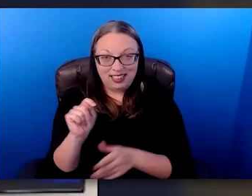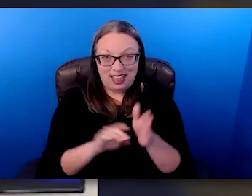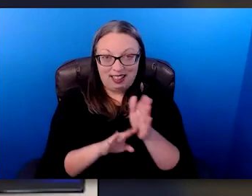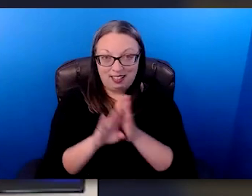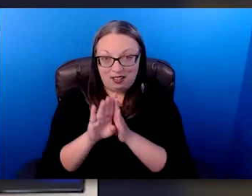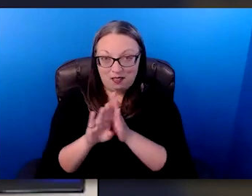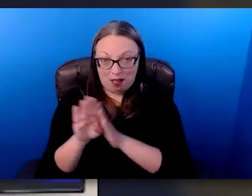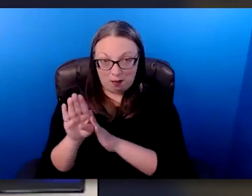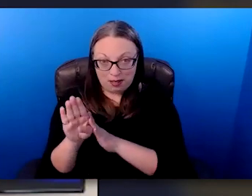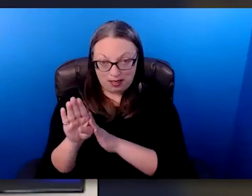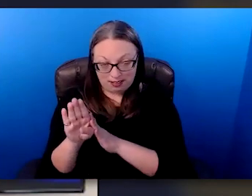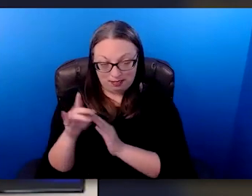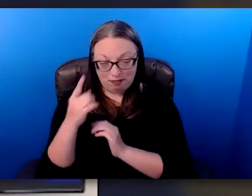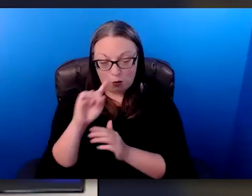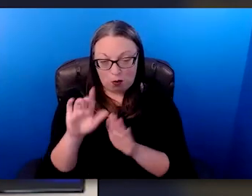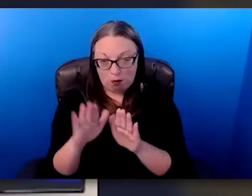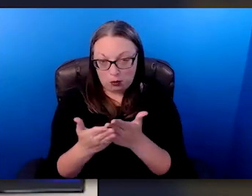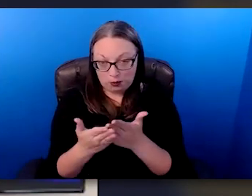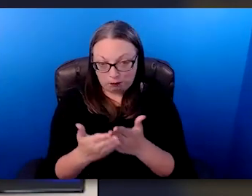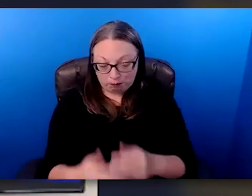development of the book.